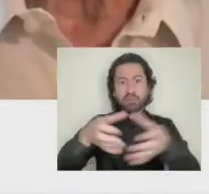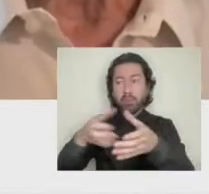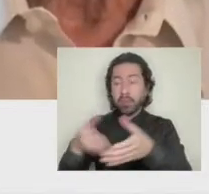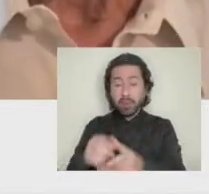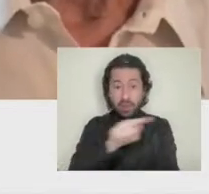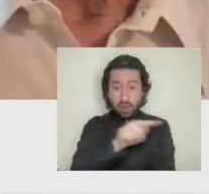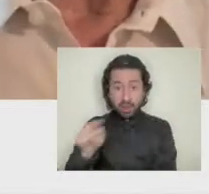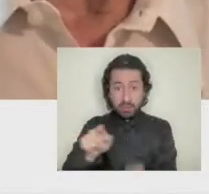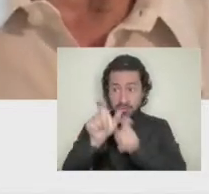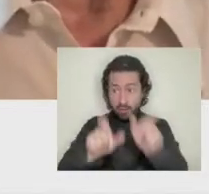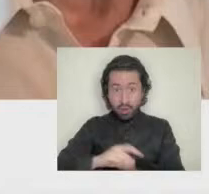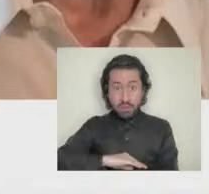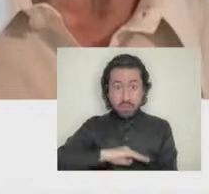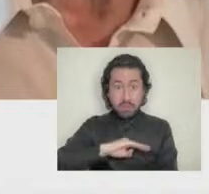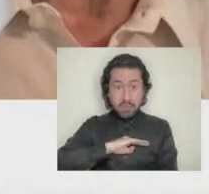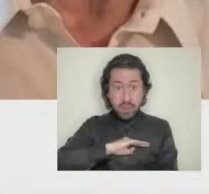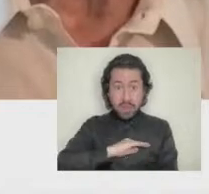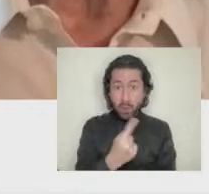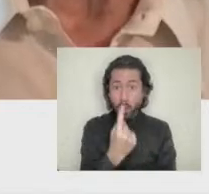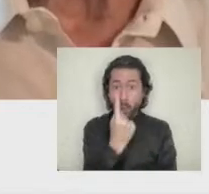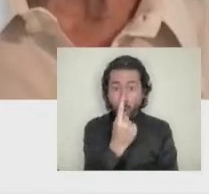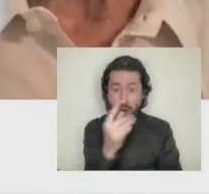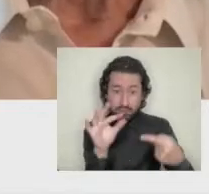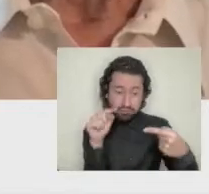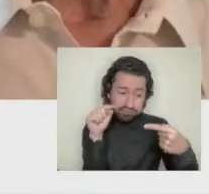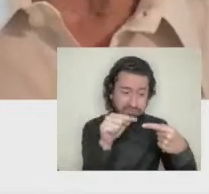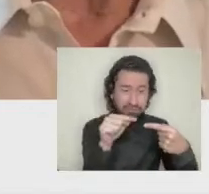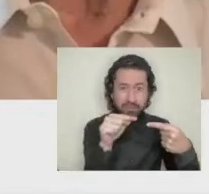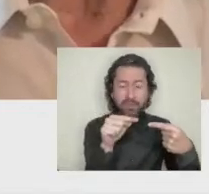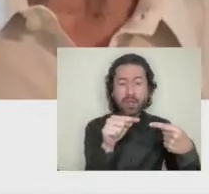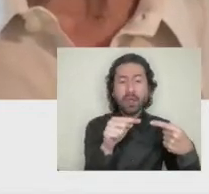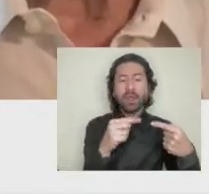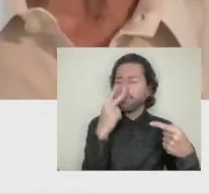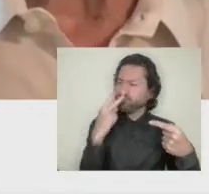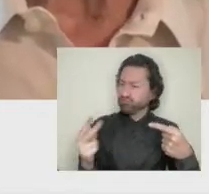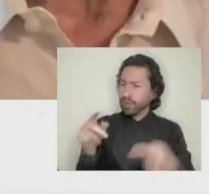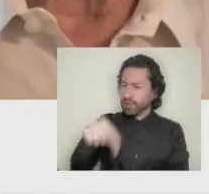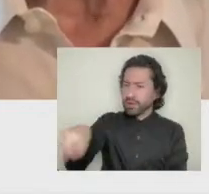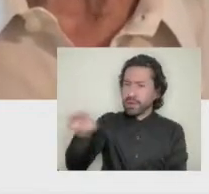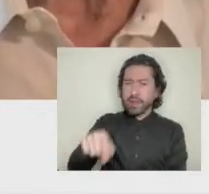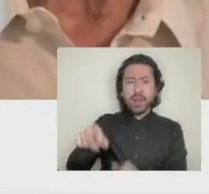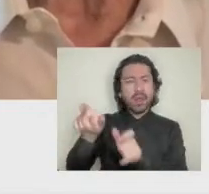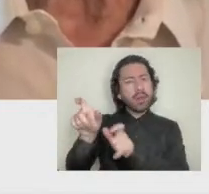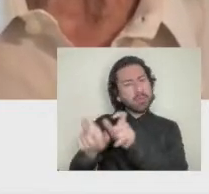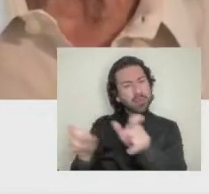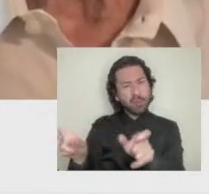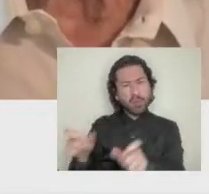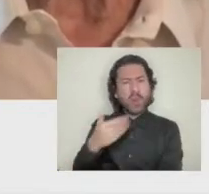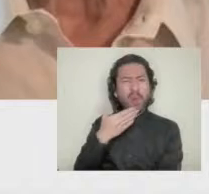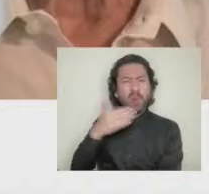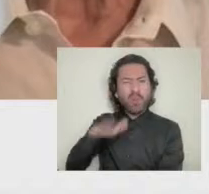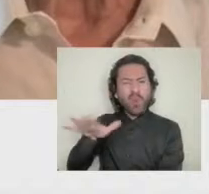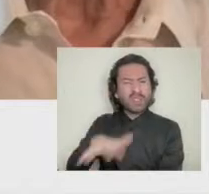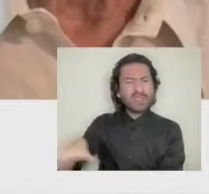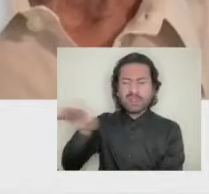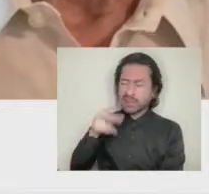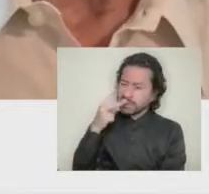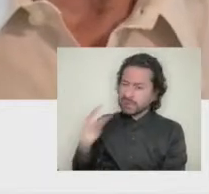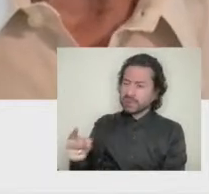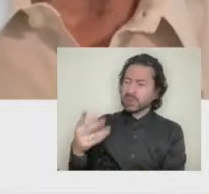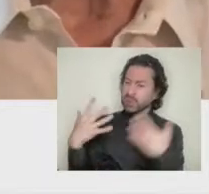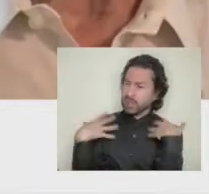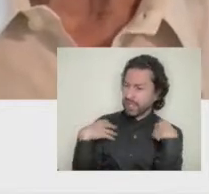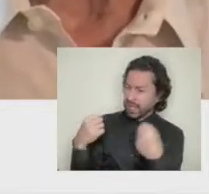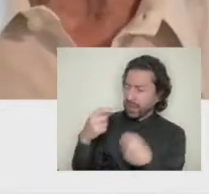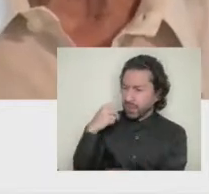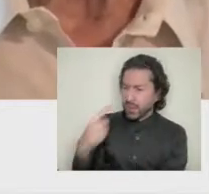off, you miss the health disadvantage of people who are above that threshold of intervention, but